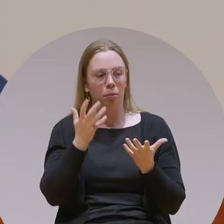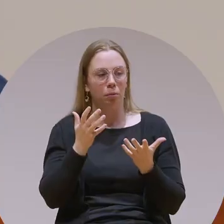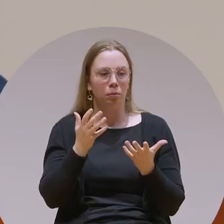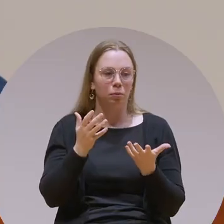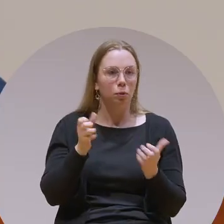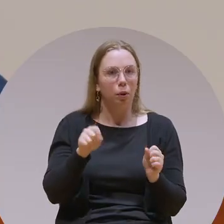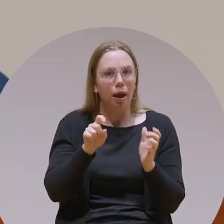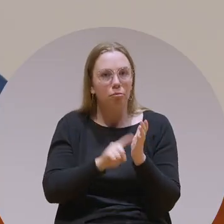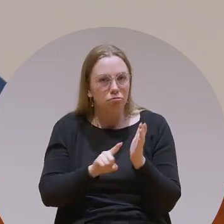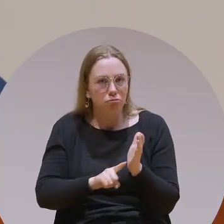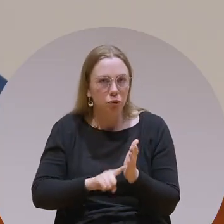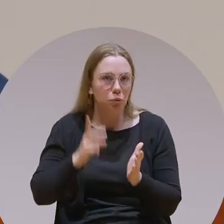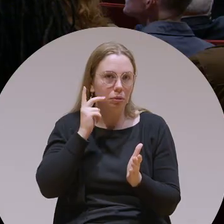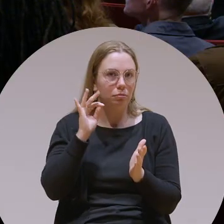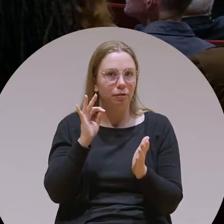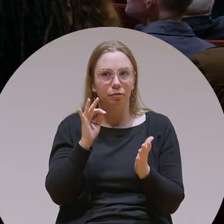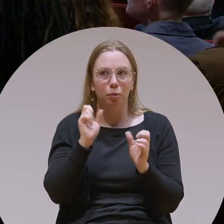and see if they can get it online.